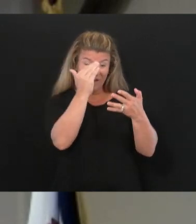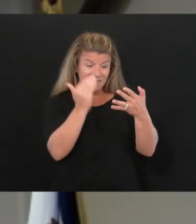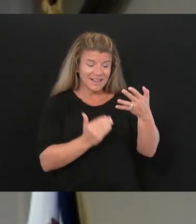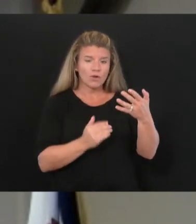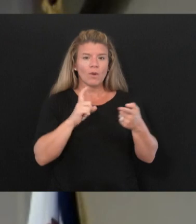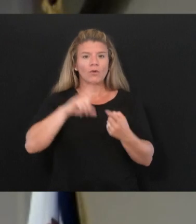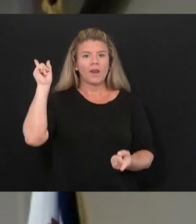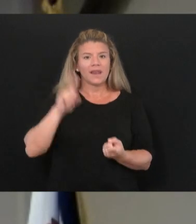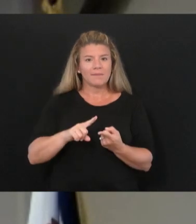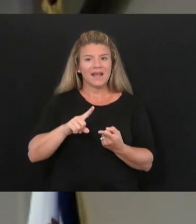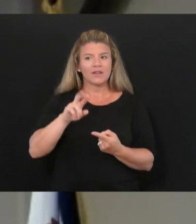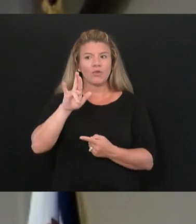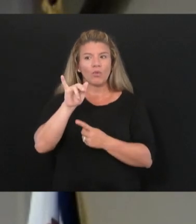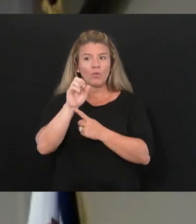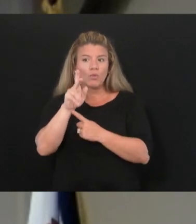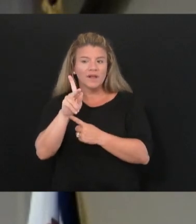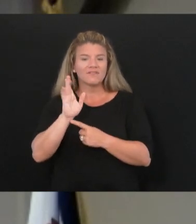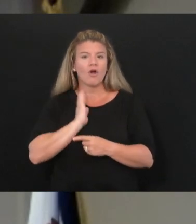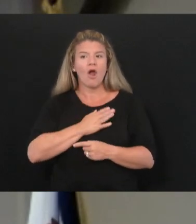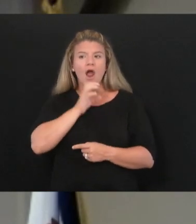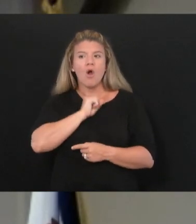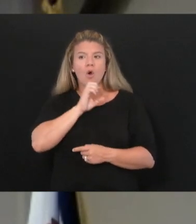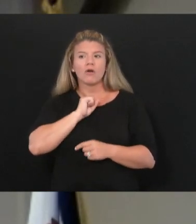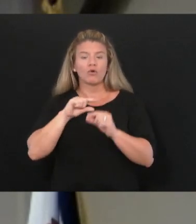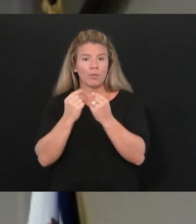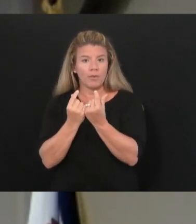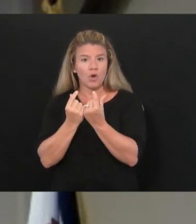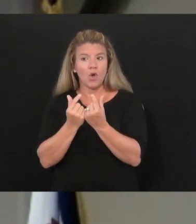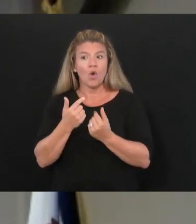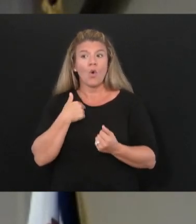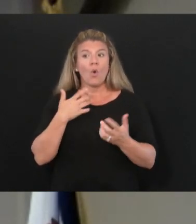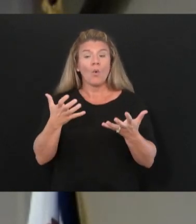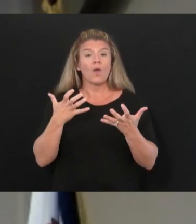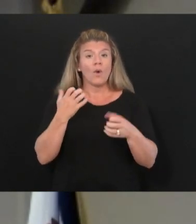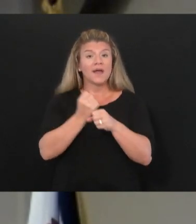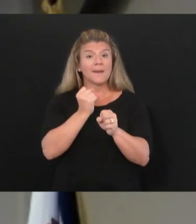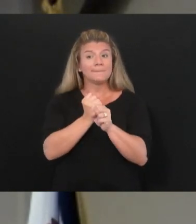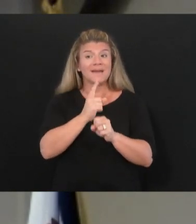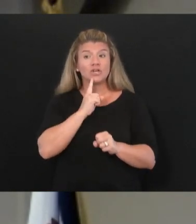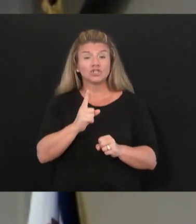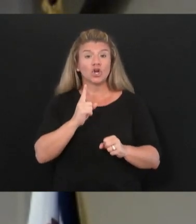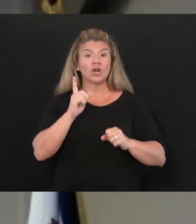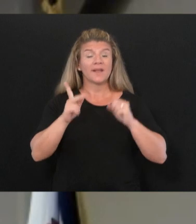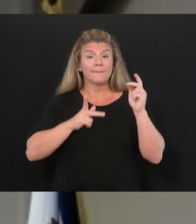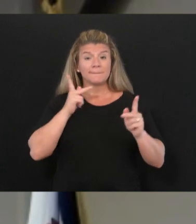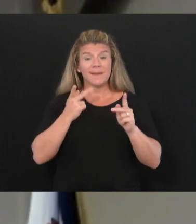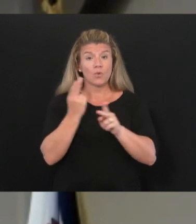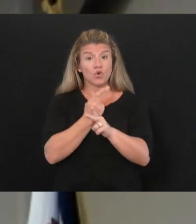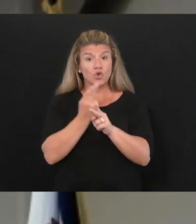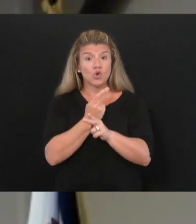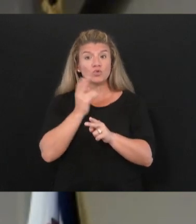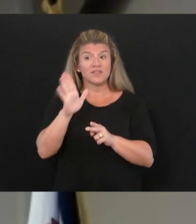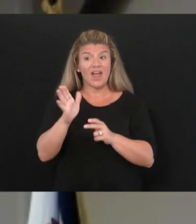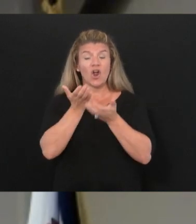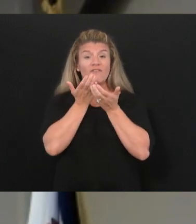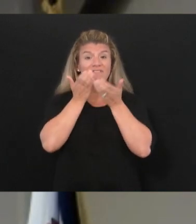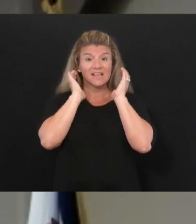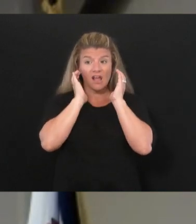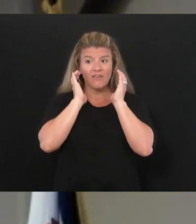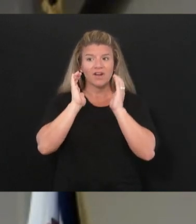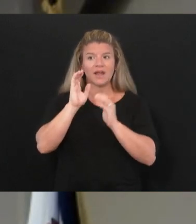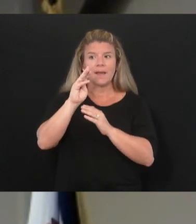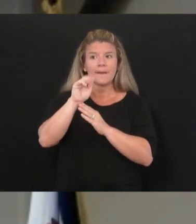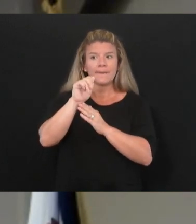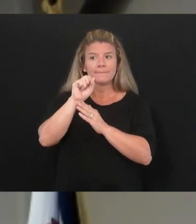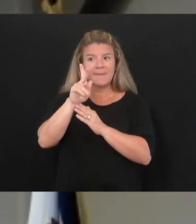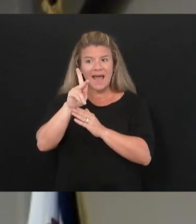want to reduce the risk to our elderly population. We want to make sure that individuals use face coverings, masks in